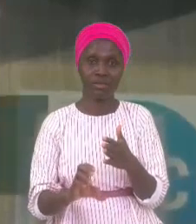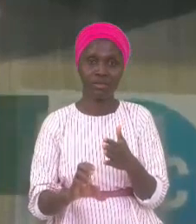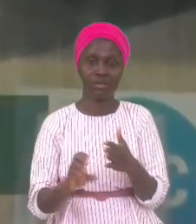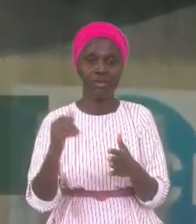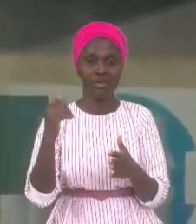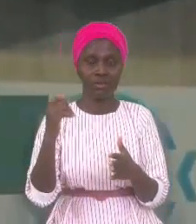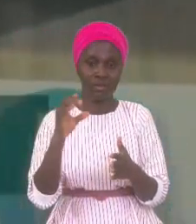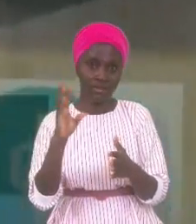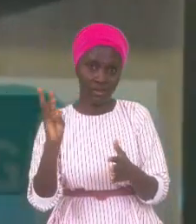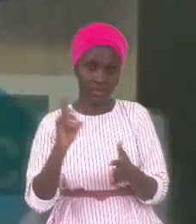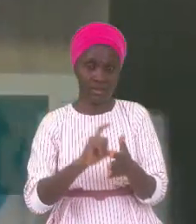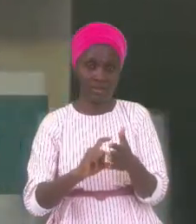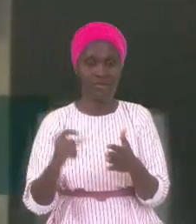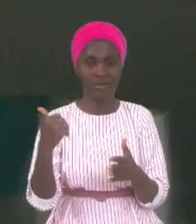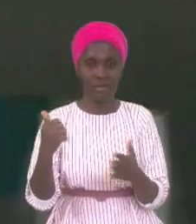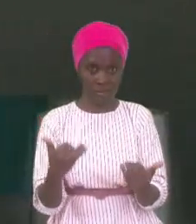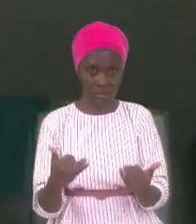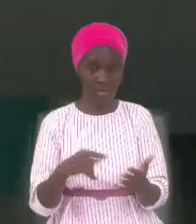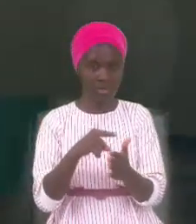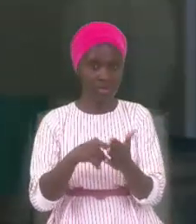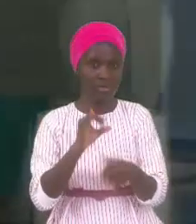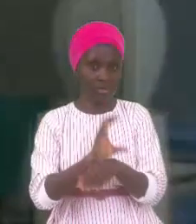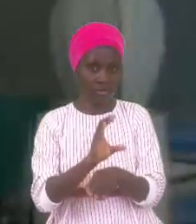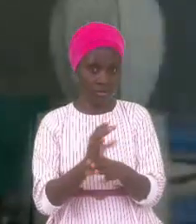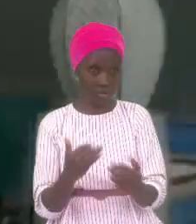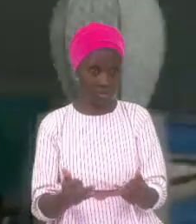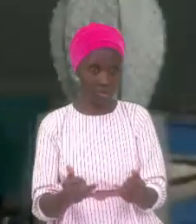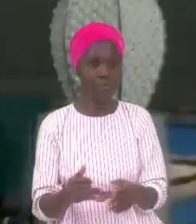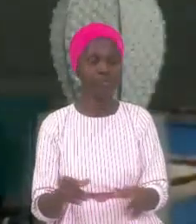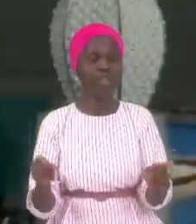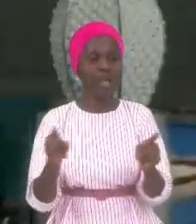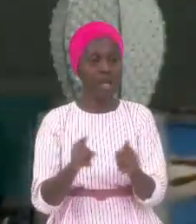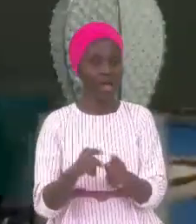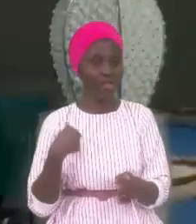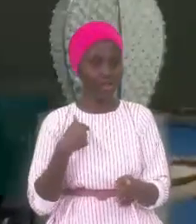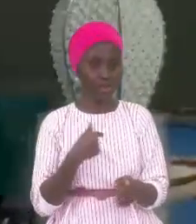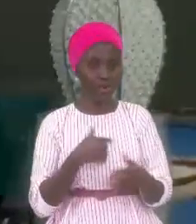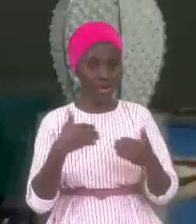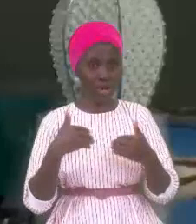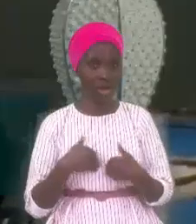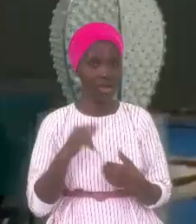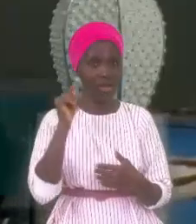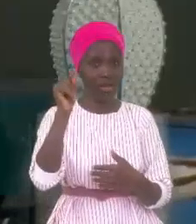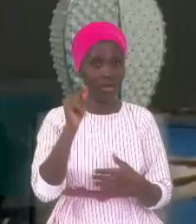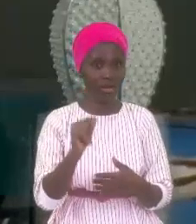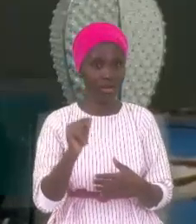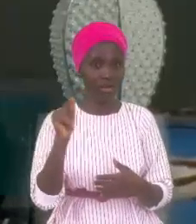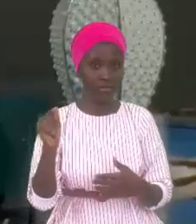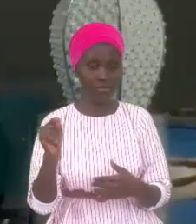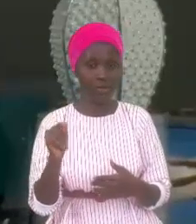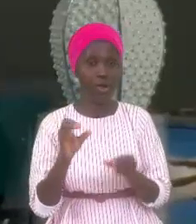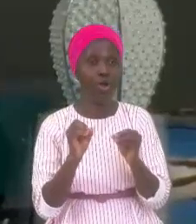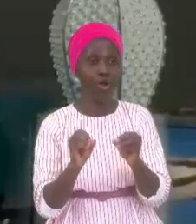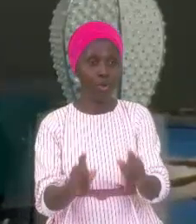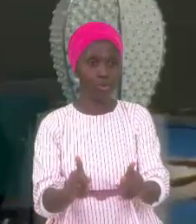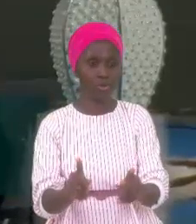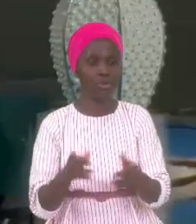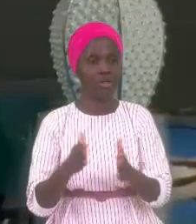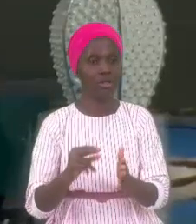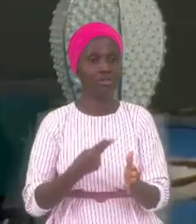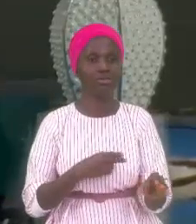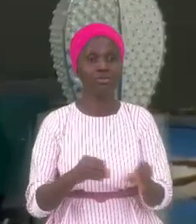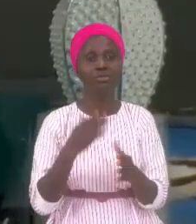Here is the church now, the church. And it says, as we have therefore opportunity, let us do good. Never